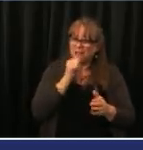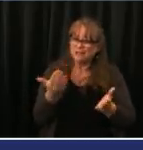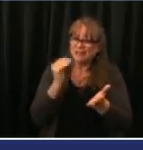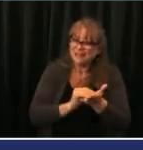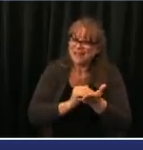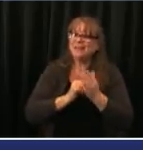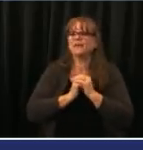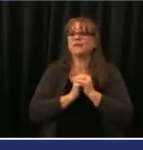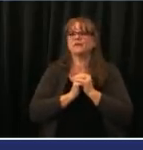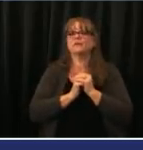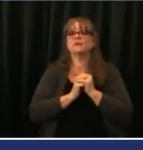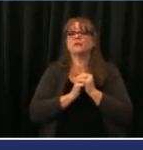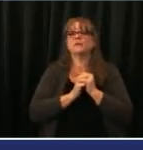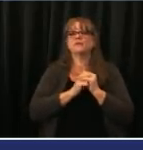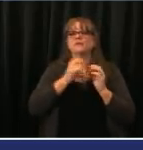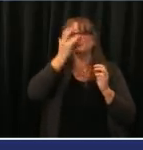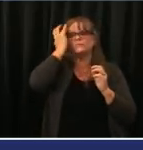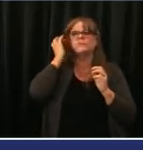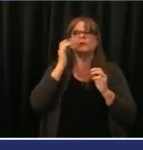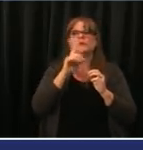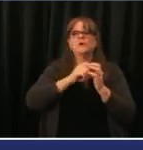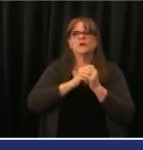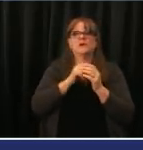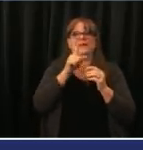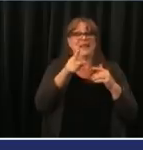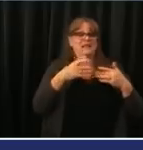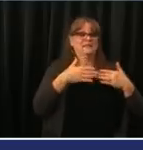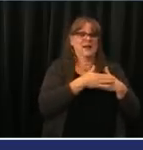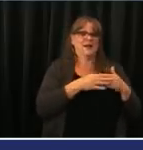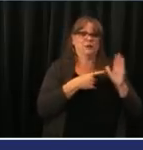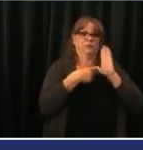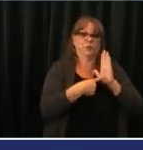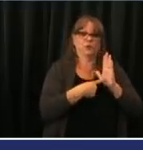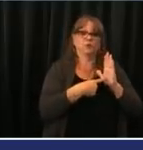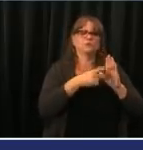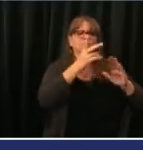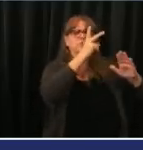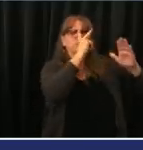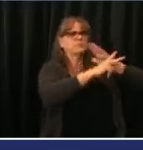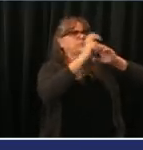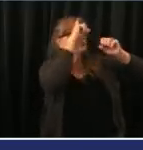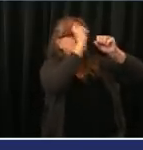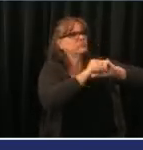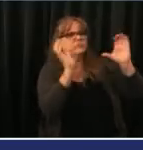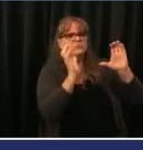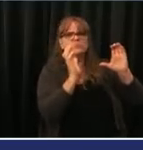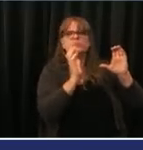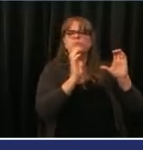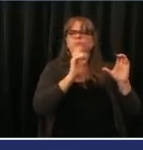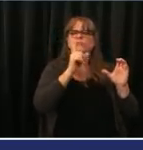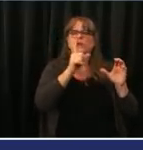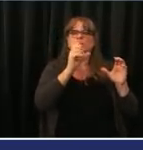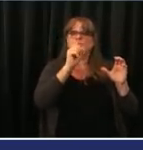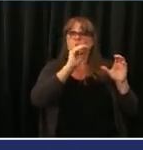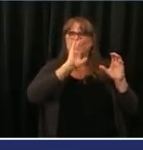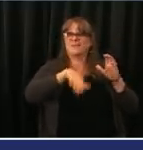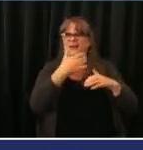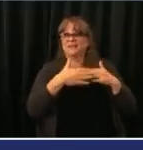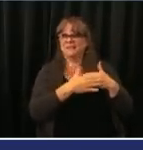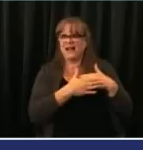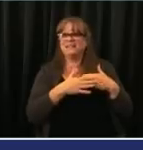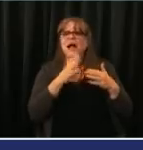was the total estimated allocation of vaccines that Colorado would receive. And this slide shows the number of those vaccines that